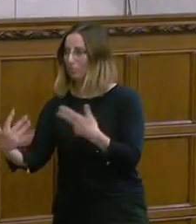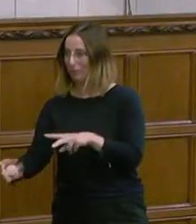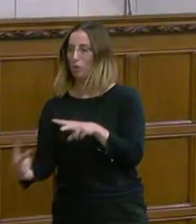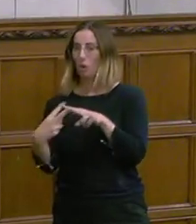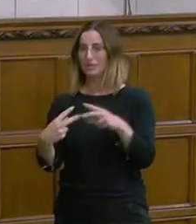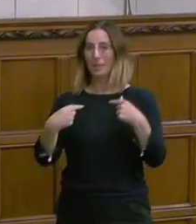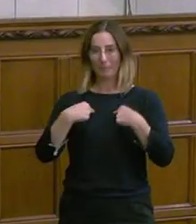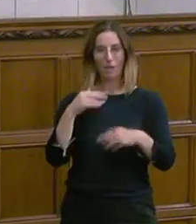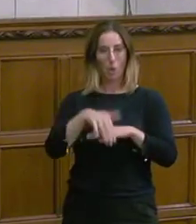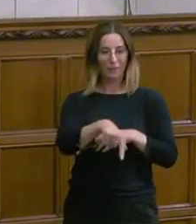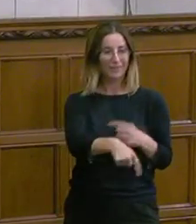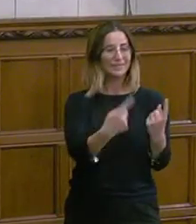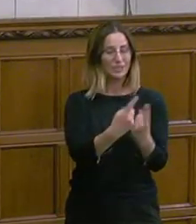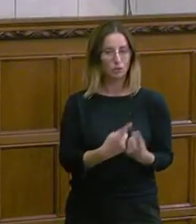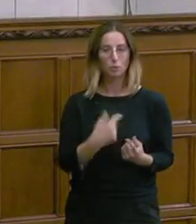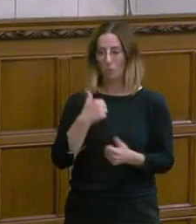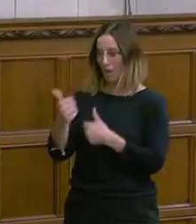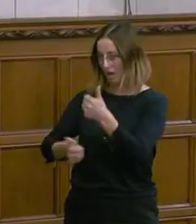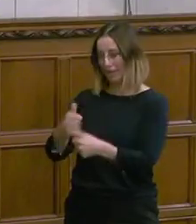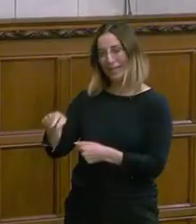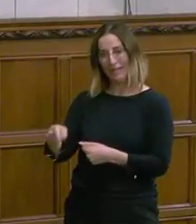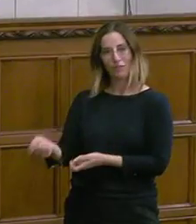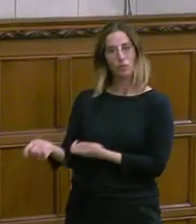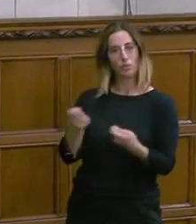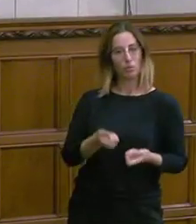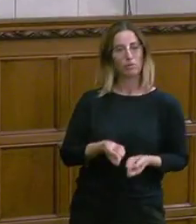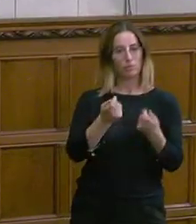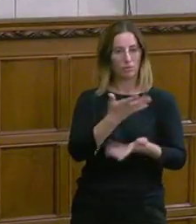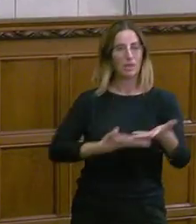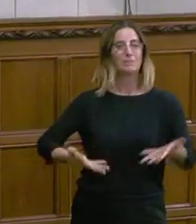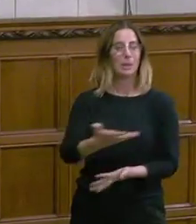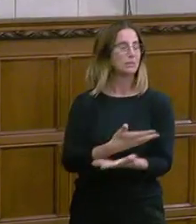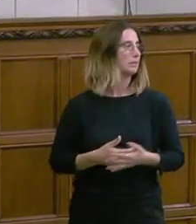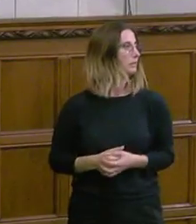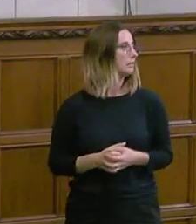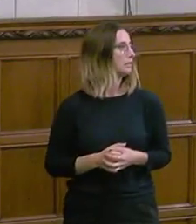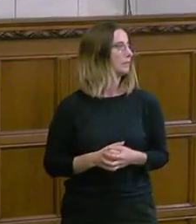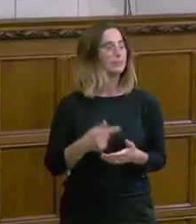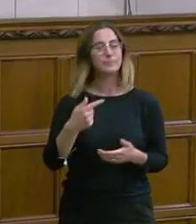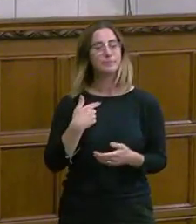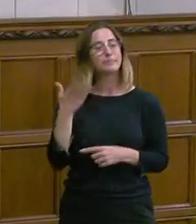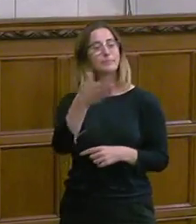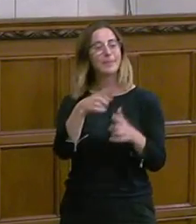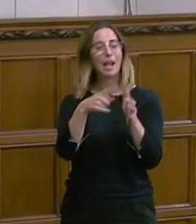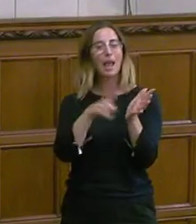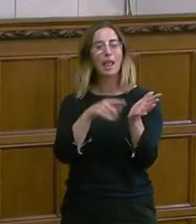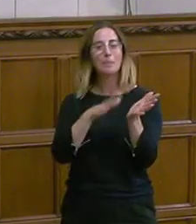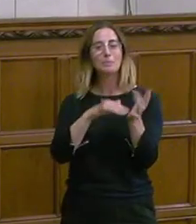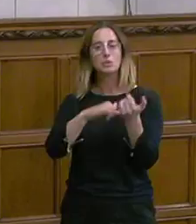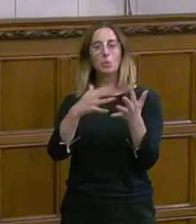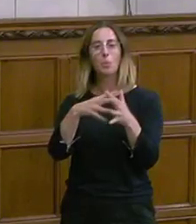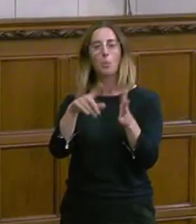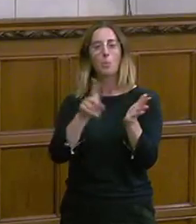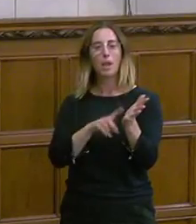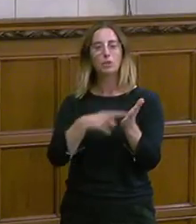for the opportunity. In Bristol North West, I'm privileged with a specialist provision called Elmfield School for Deaf Children that